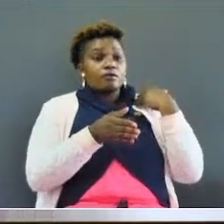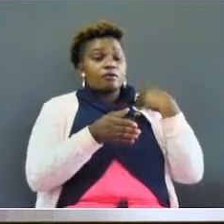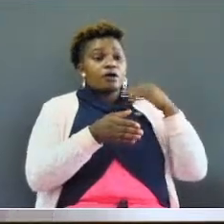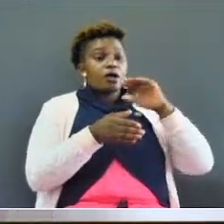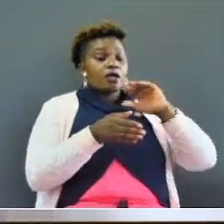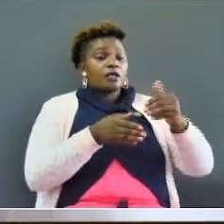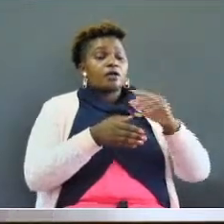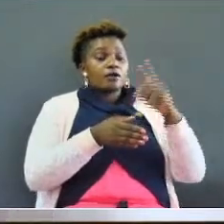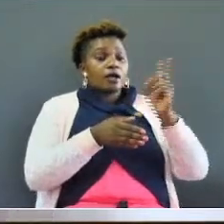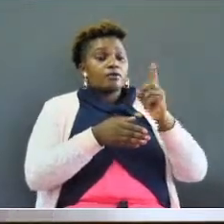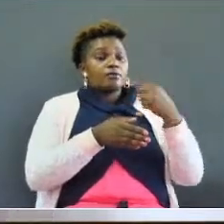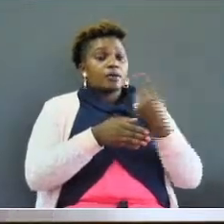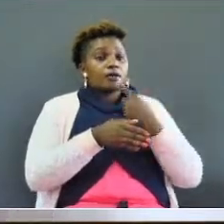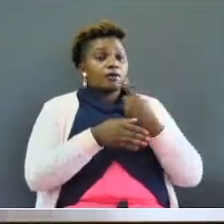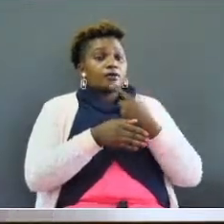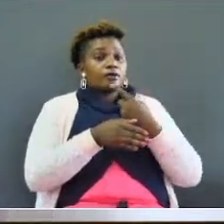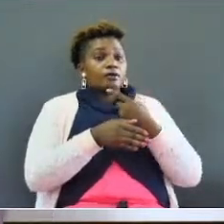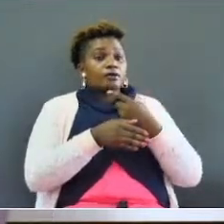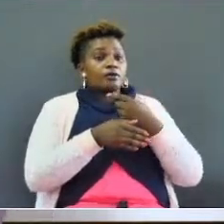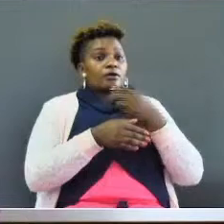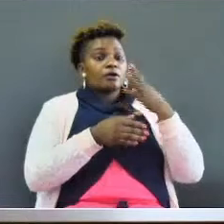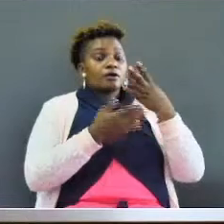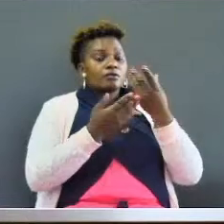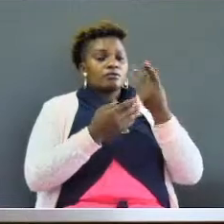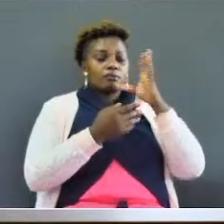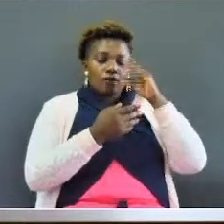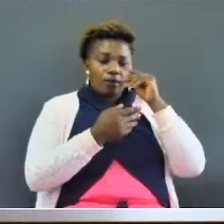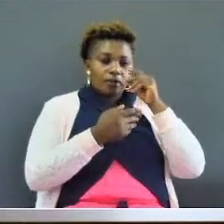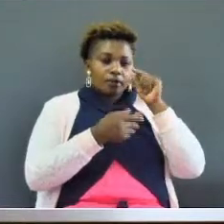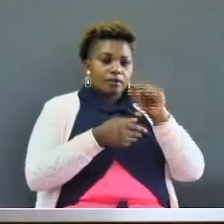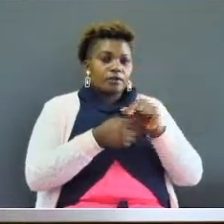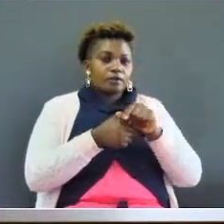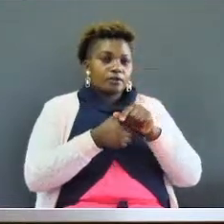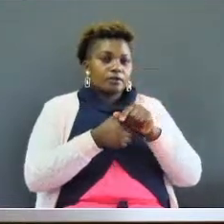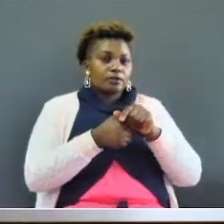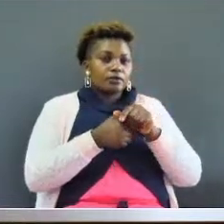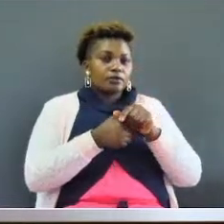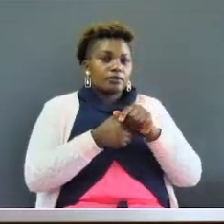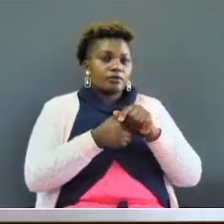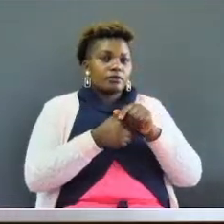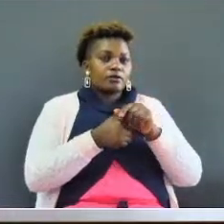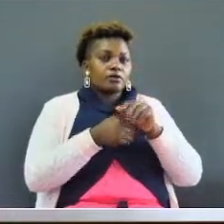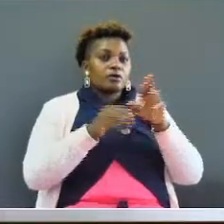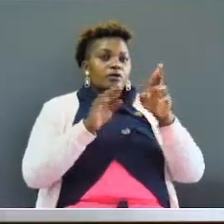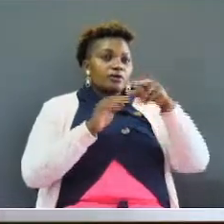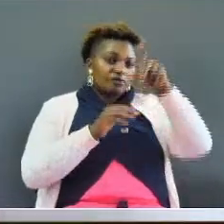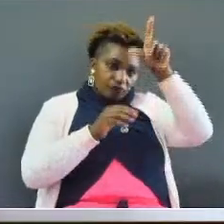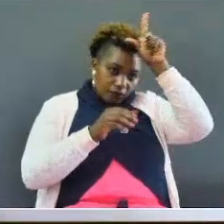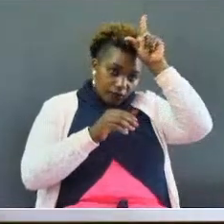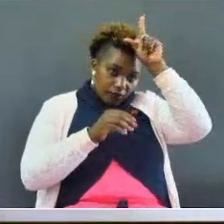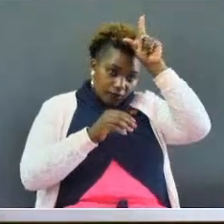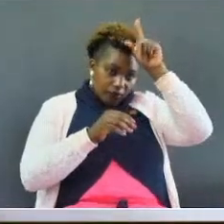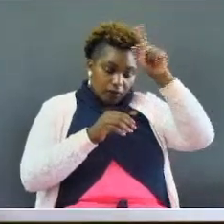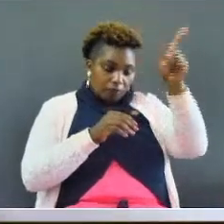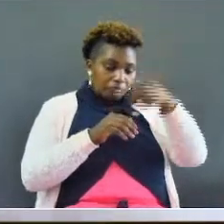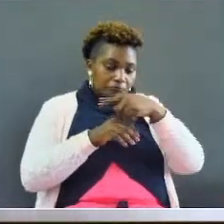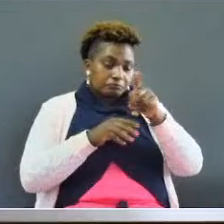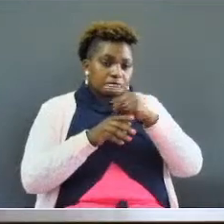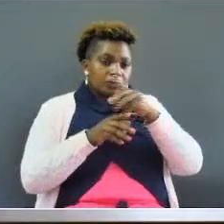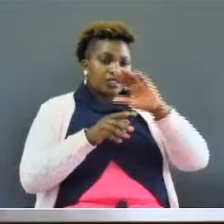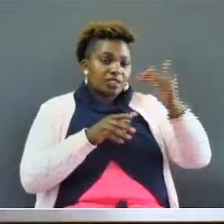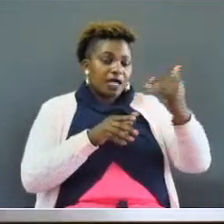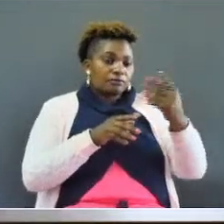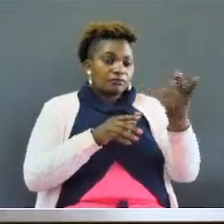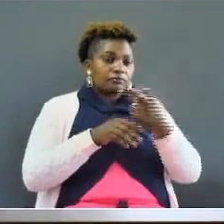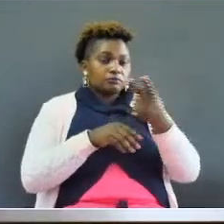Nairobi and a little bit of Mombasa. But now, it is a lot of rural and urban